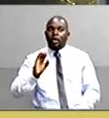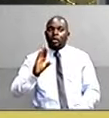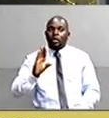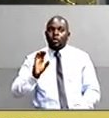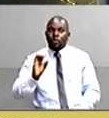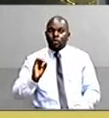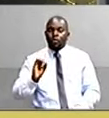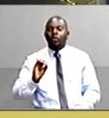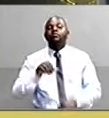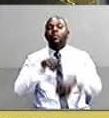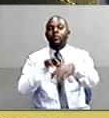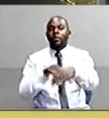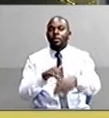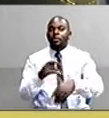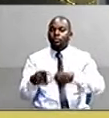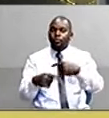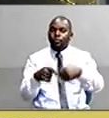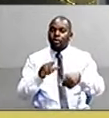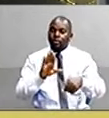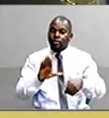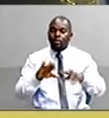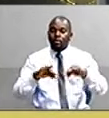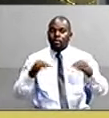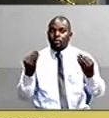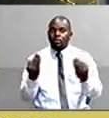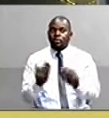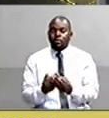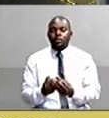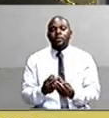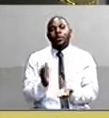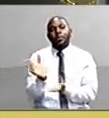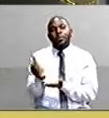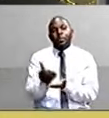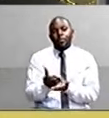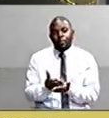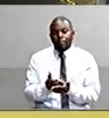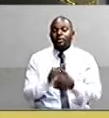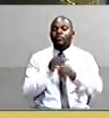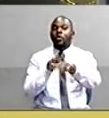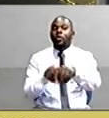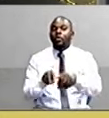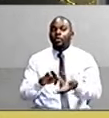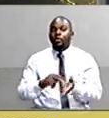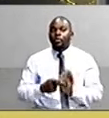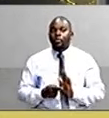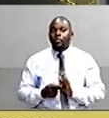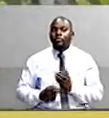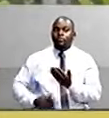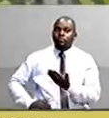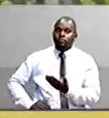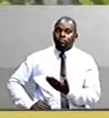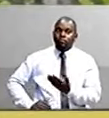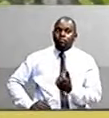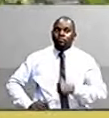and sustain his family. But today, Duma has made a fortune in the agricultural project. Take a look.